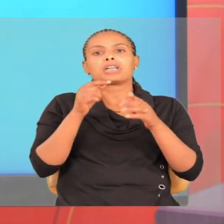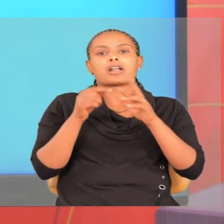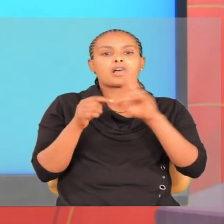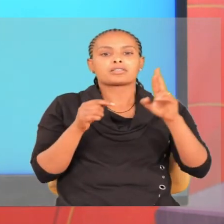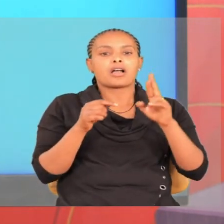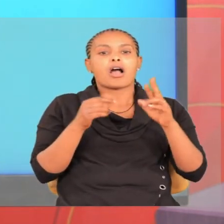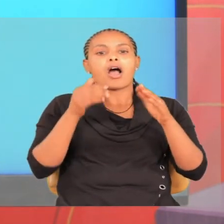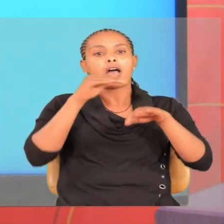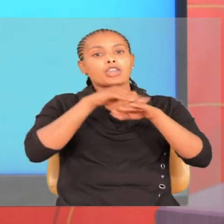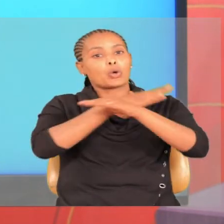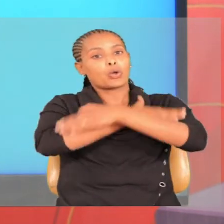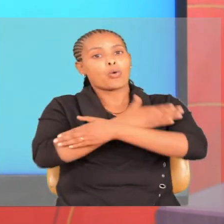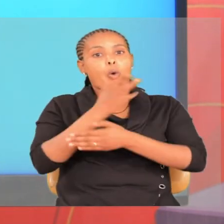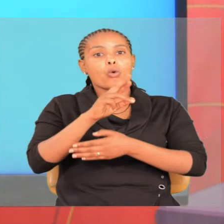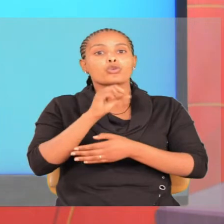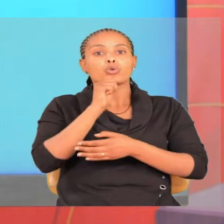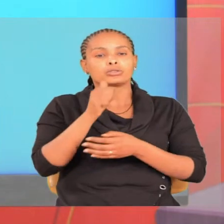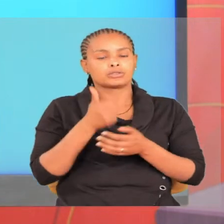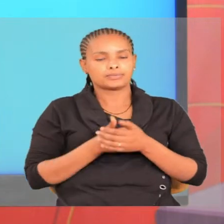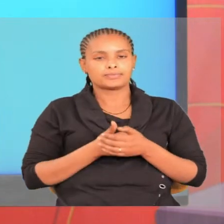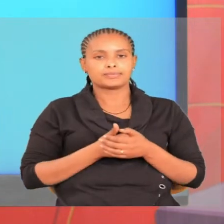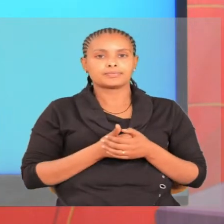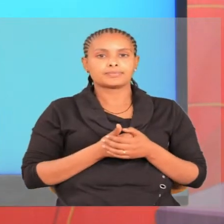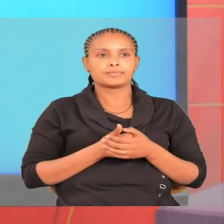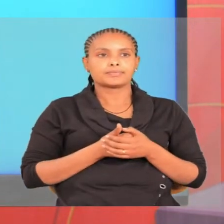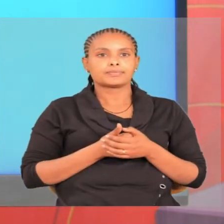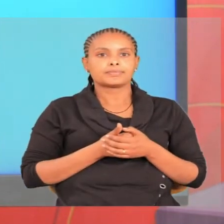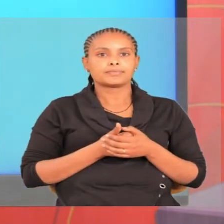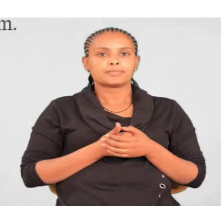attained equilibrium or not.